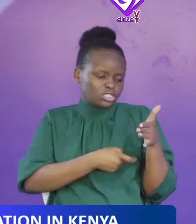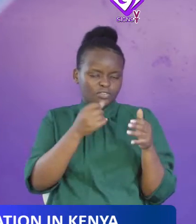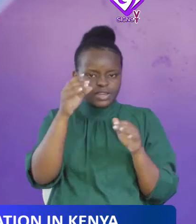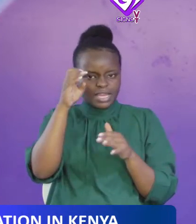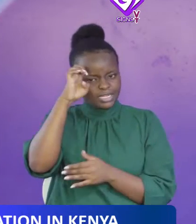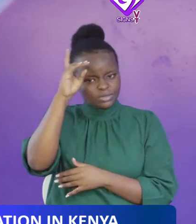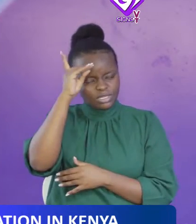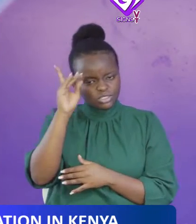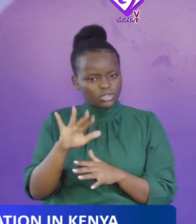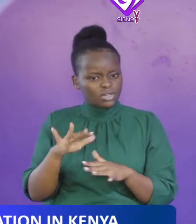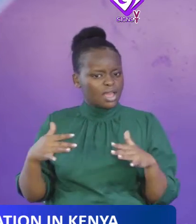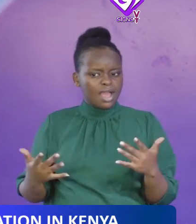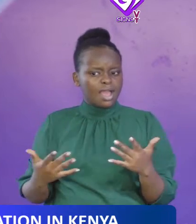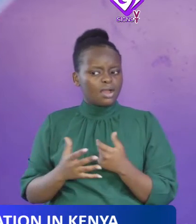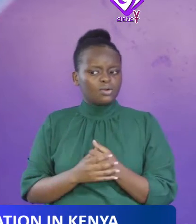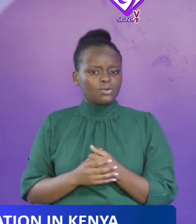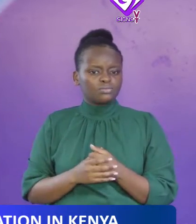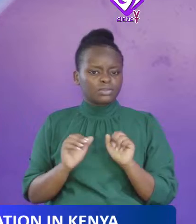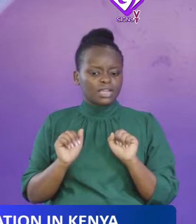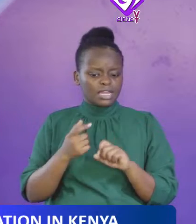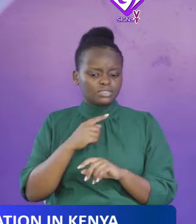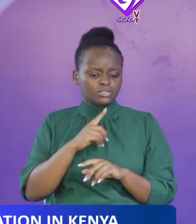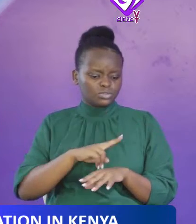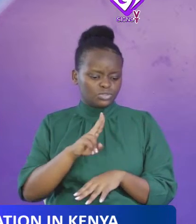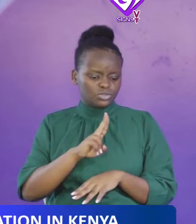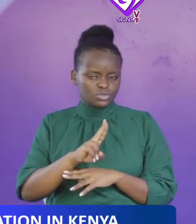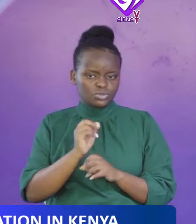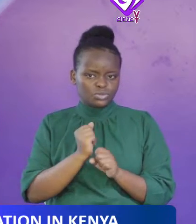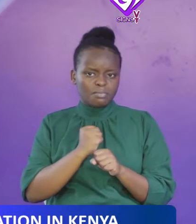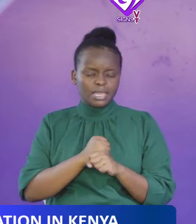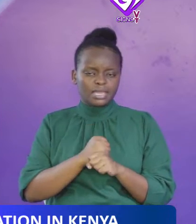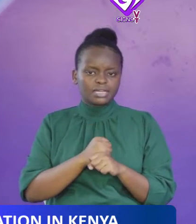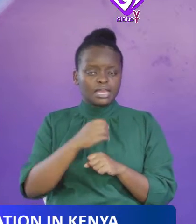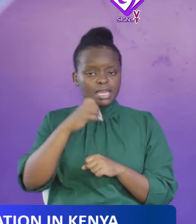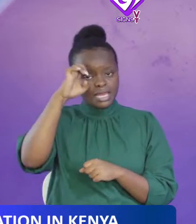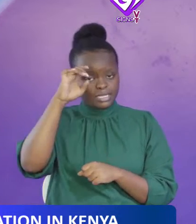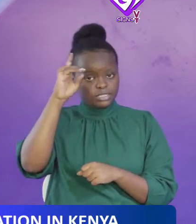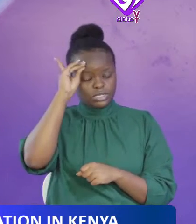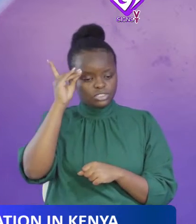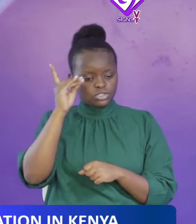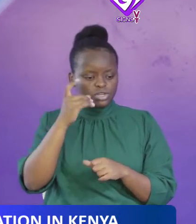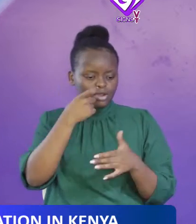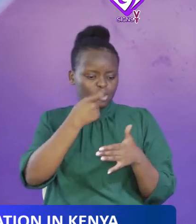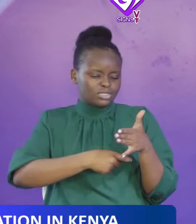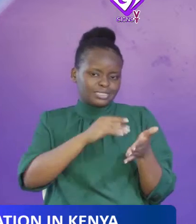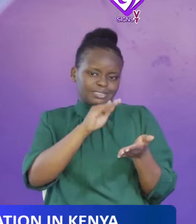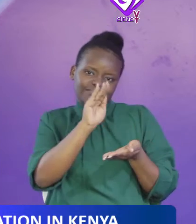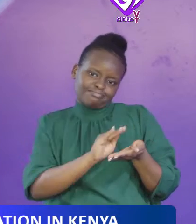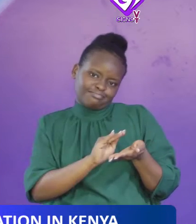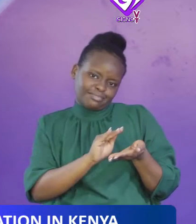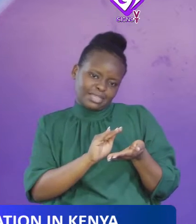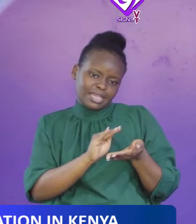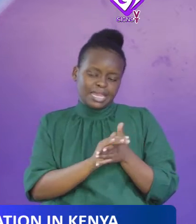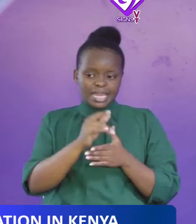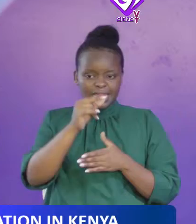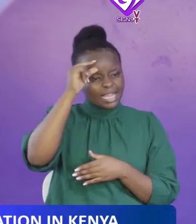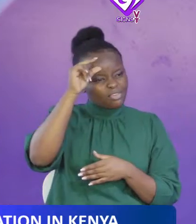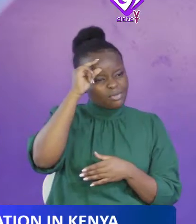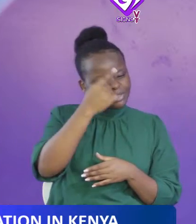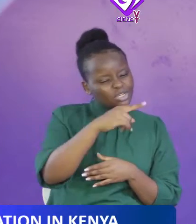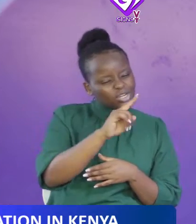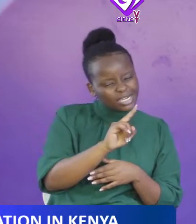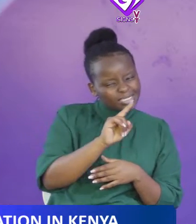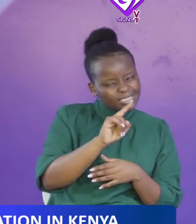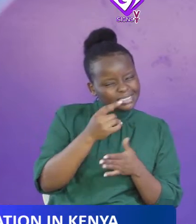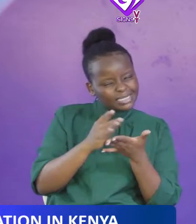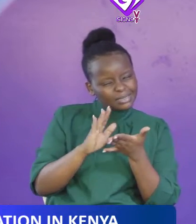are the mechanisms that we can use to make education affordable? We see the government in some places it gets it, in some places it's a